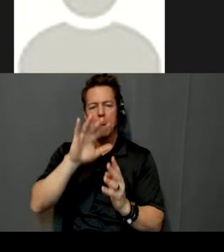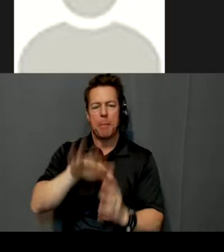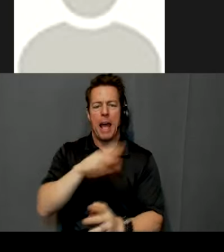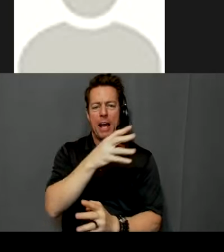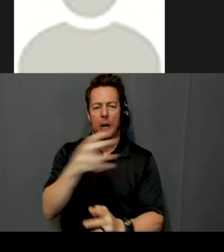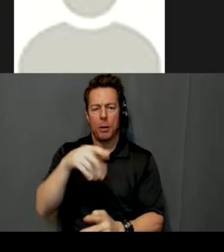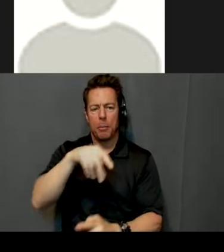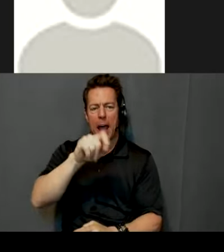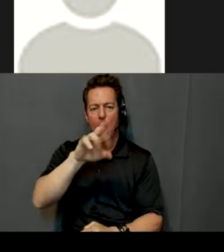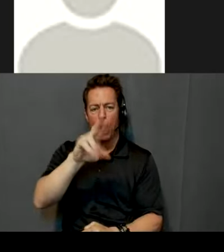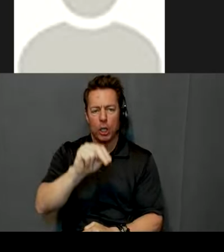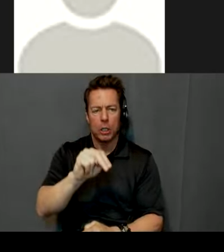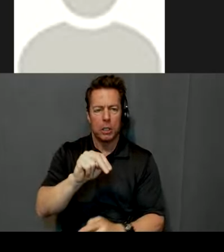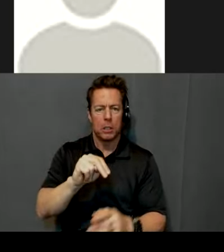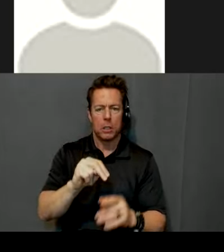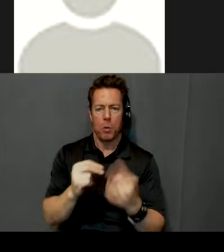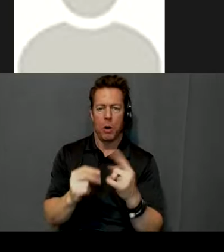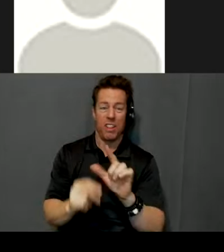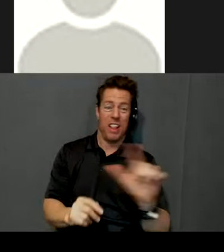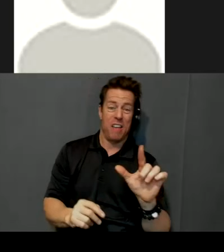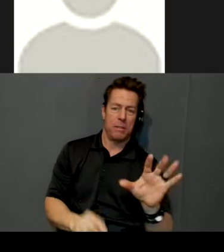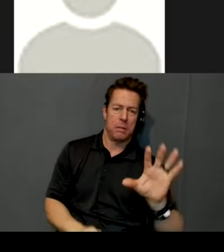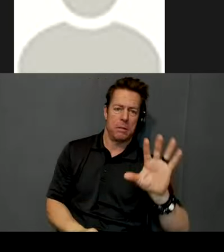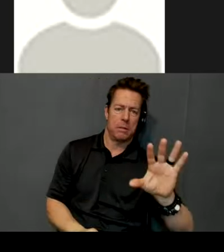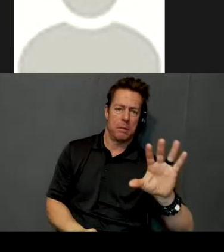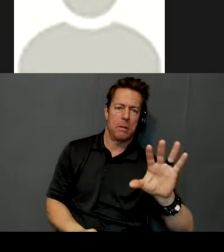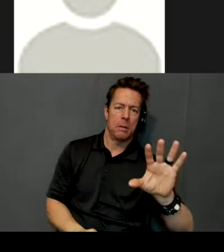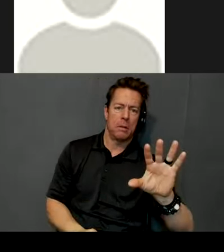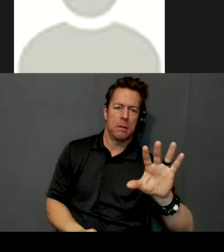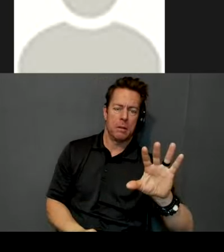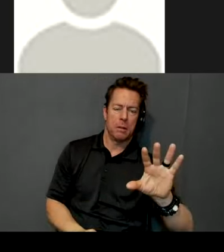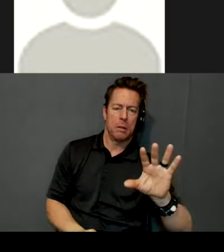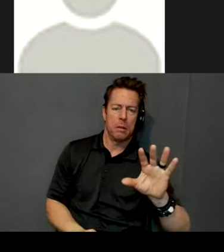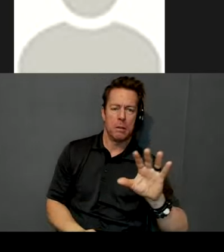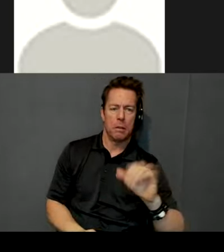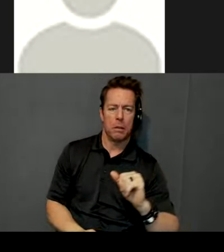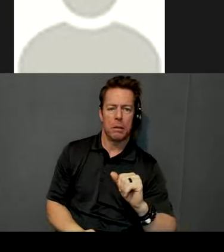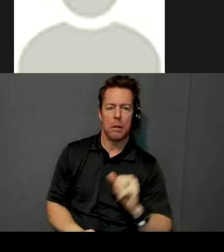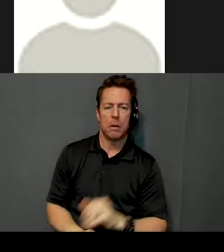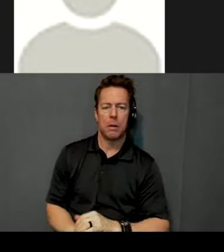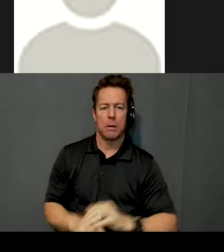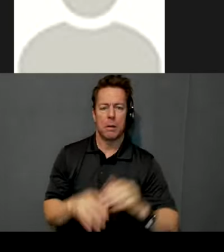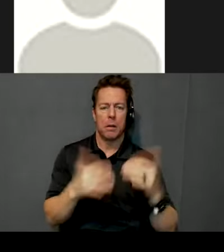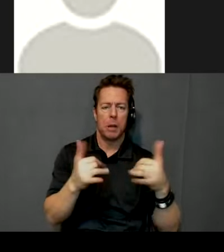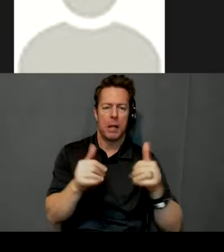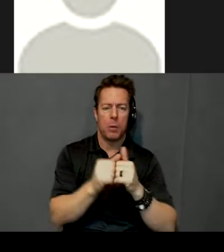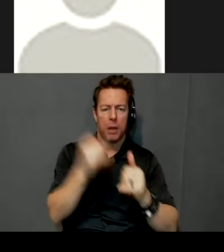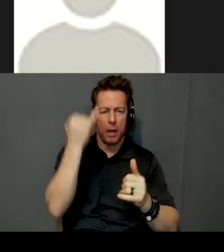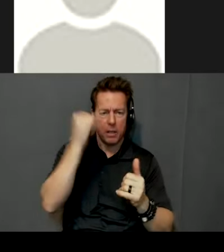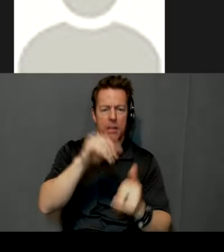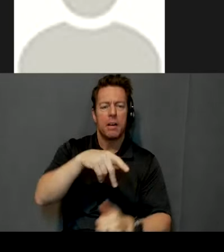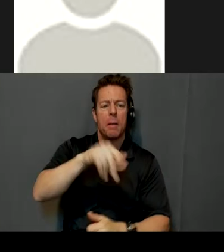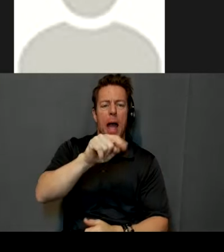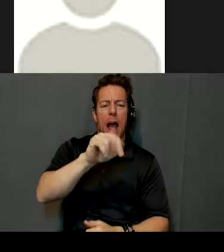as you can see on the one on the left, I'm playing more with the idea of pattern